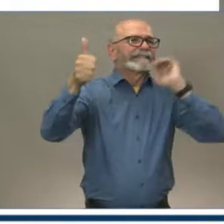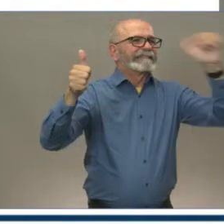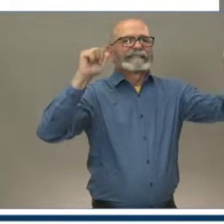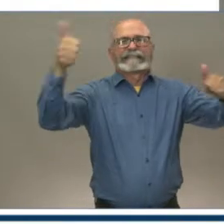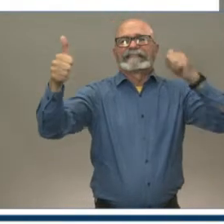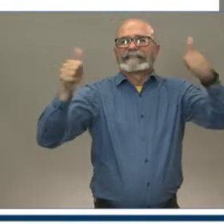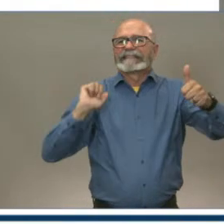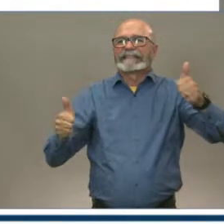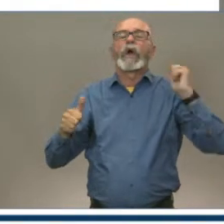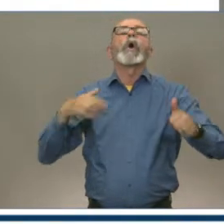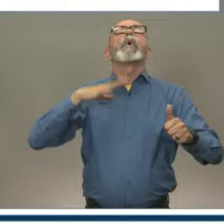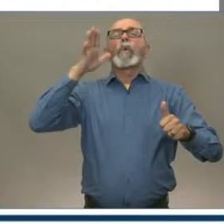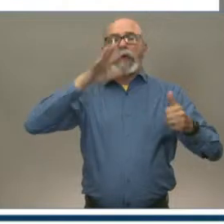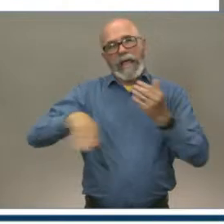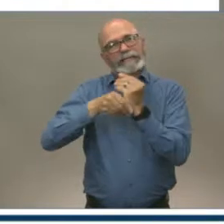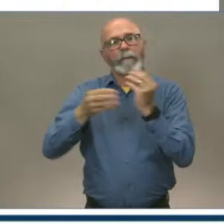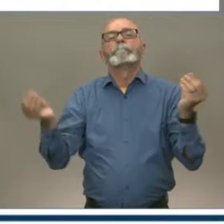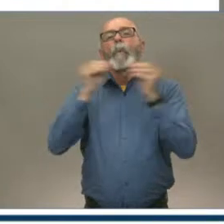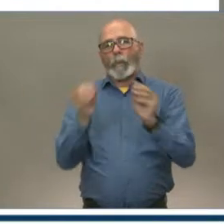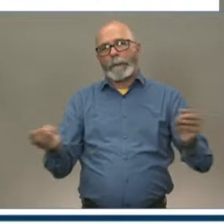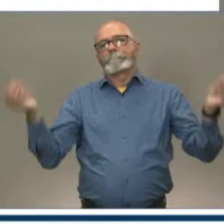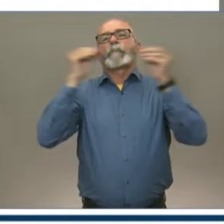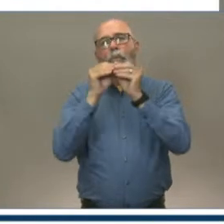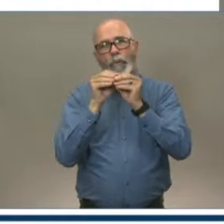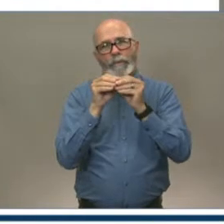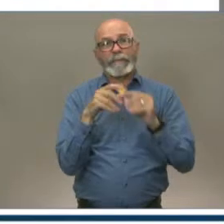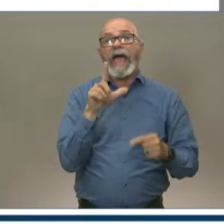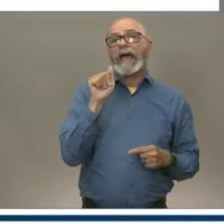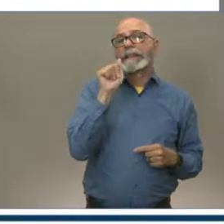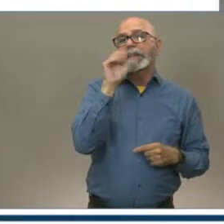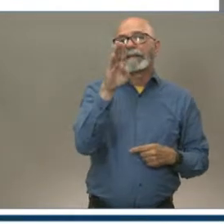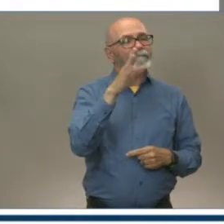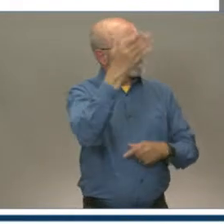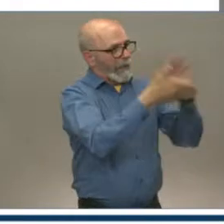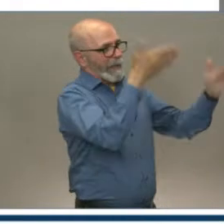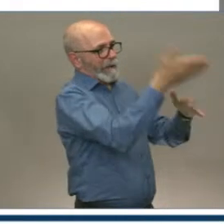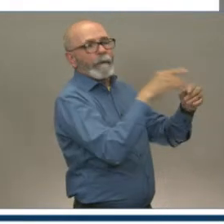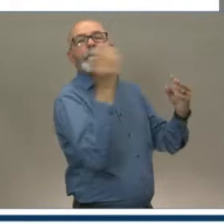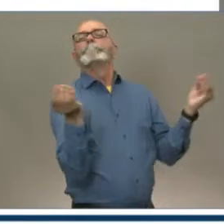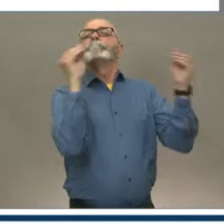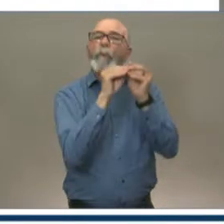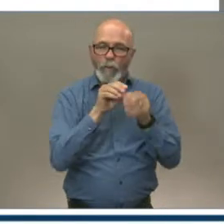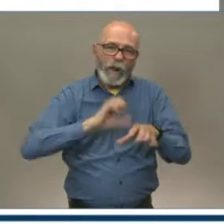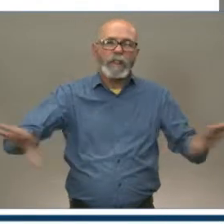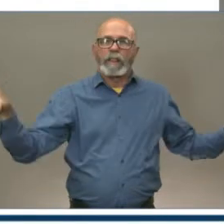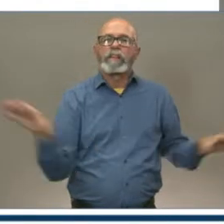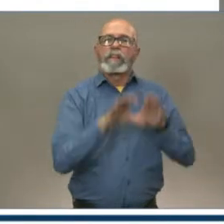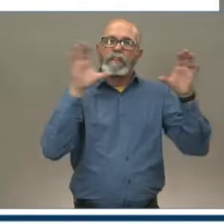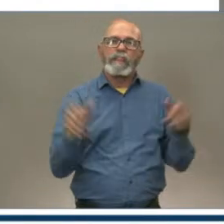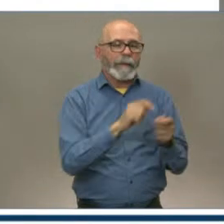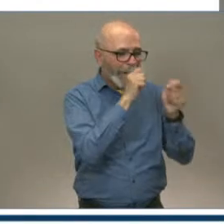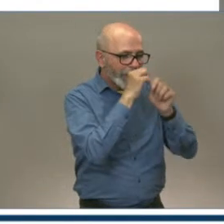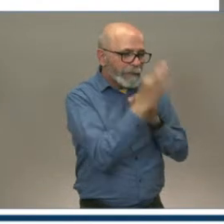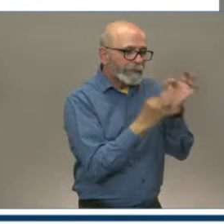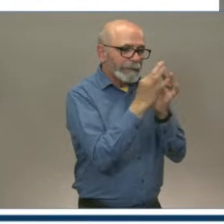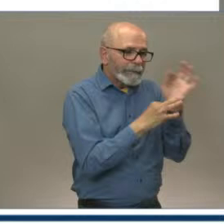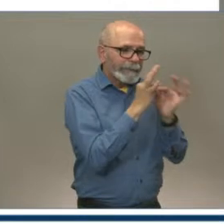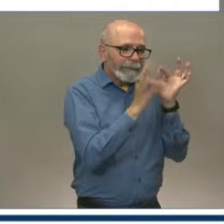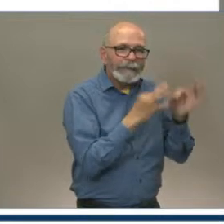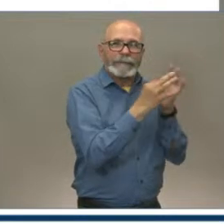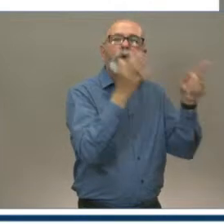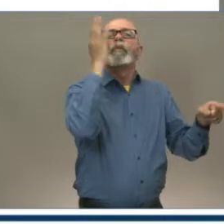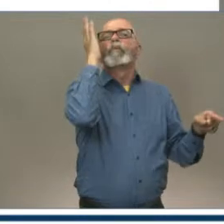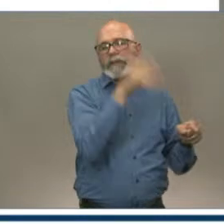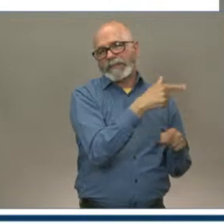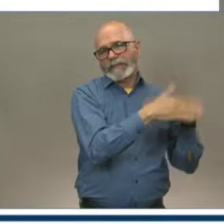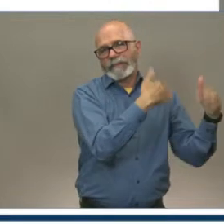adding more. The lab has also added capacity to be able to process these tests. To put that in the context, at the beginning of the pandemic,